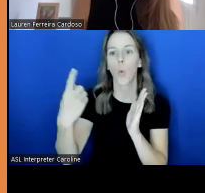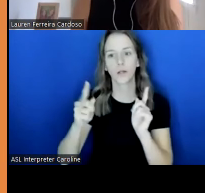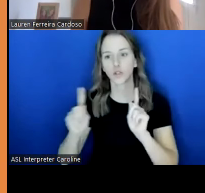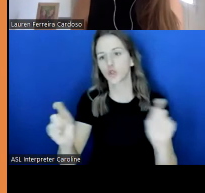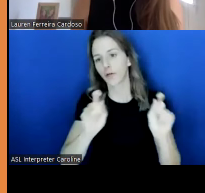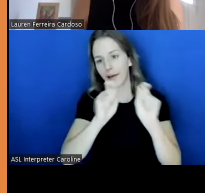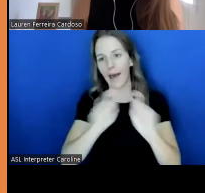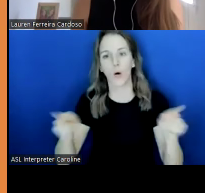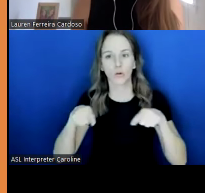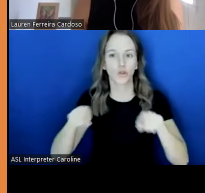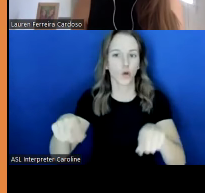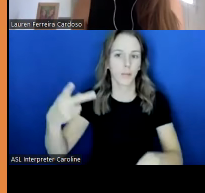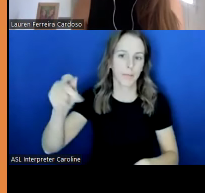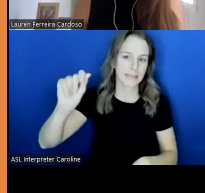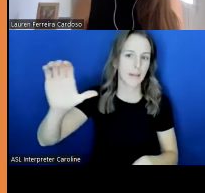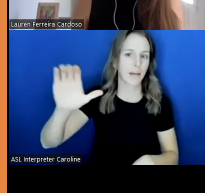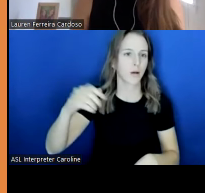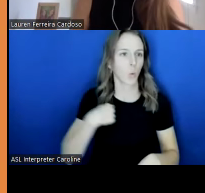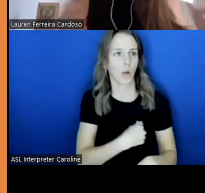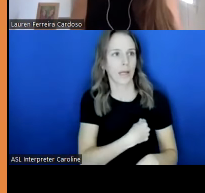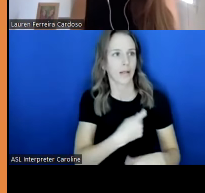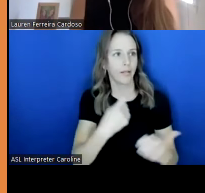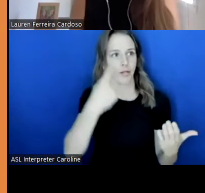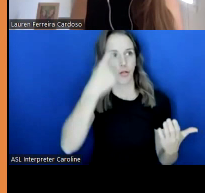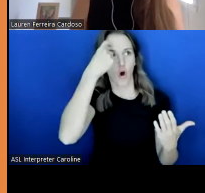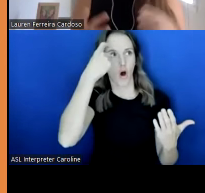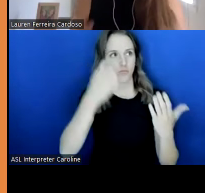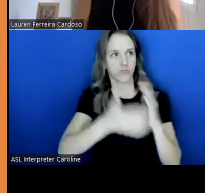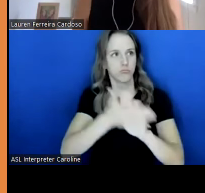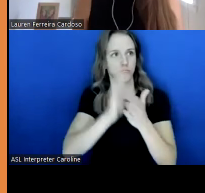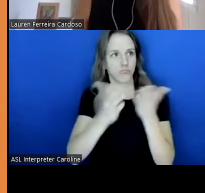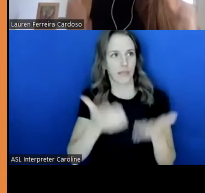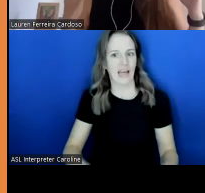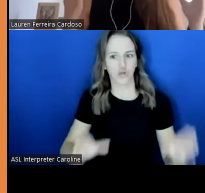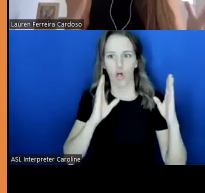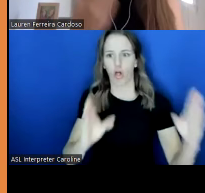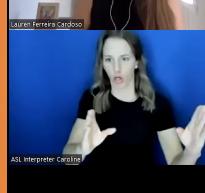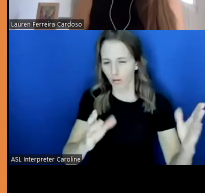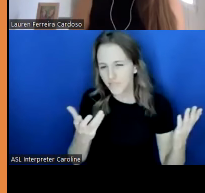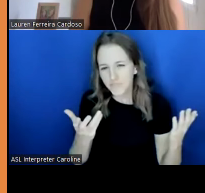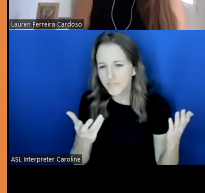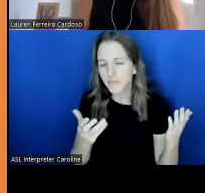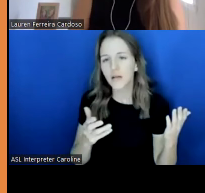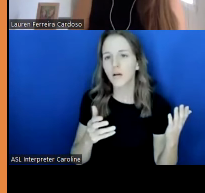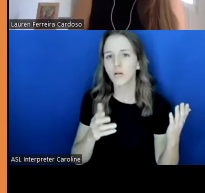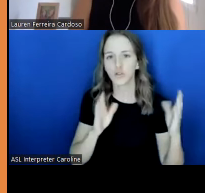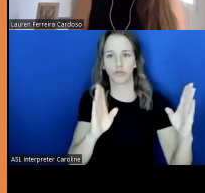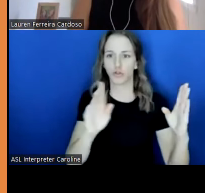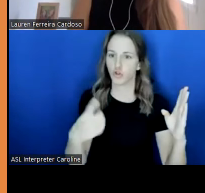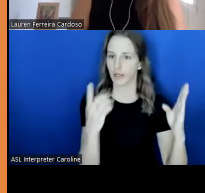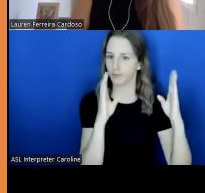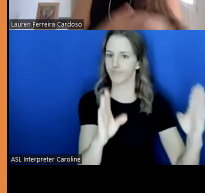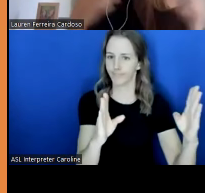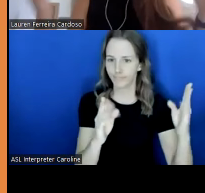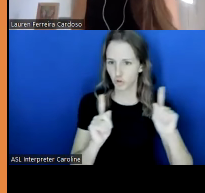did in a pandemic when we thought that was all it would be. It's like we needed data right then. we're going to do this survey, we're going to get it,